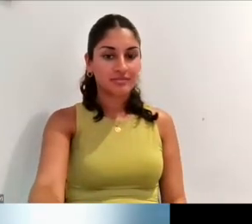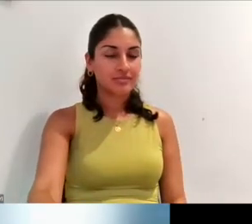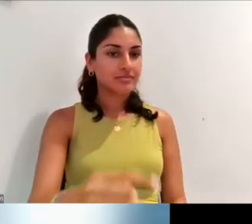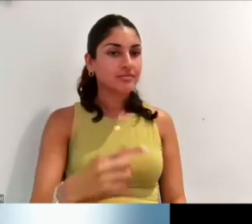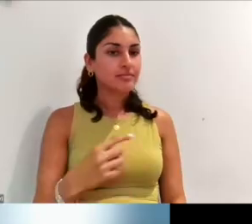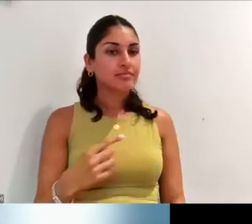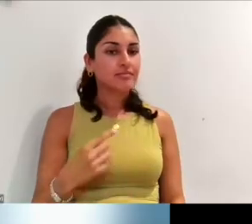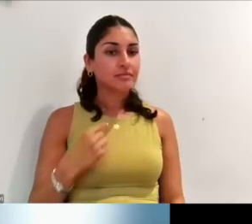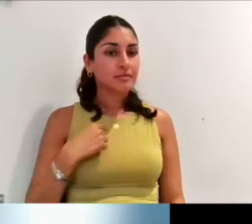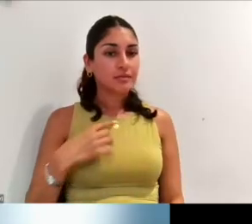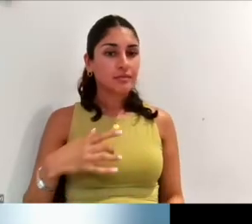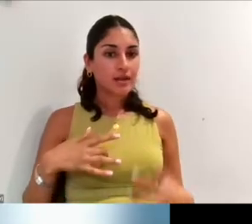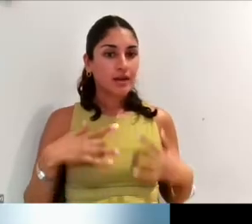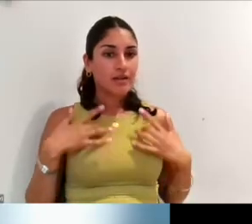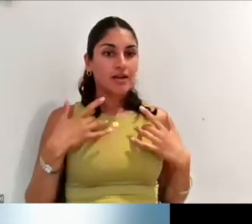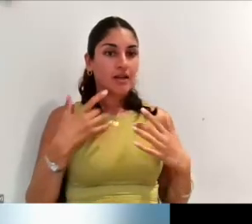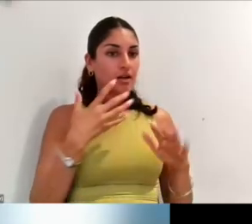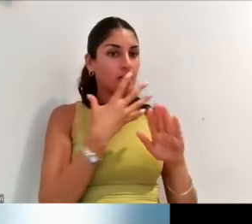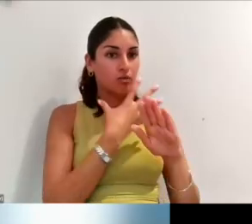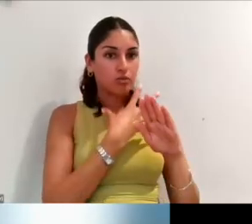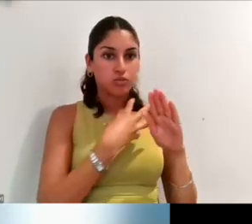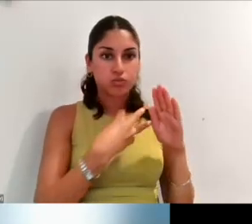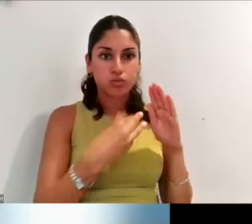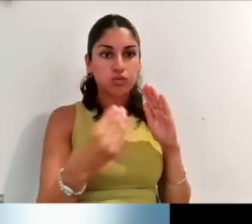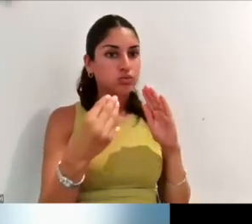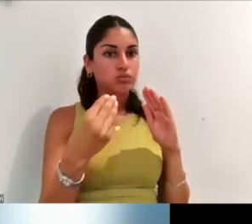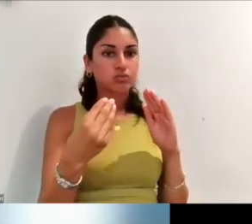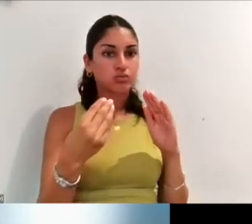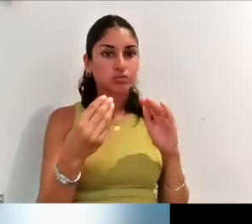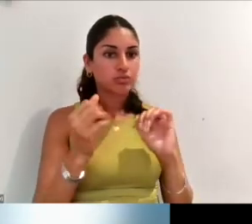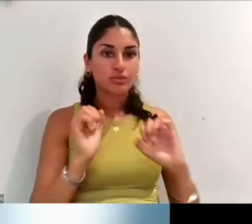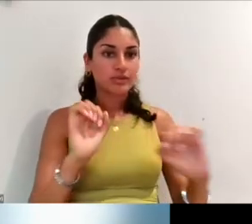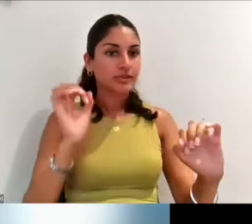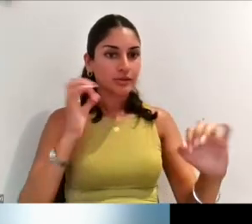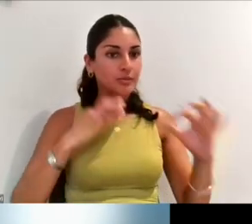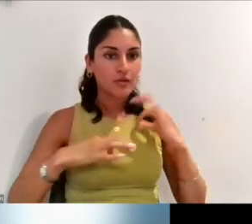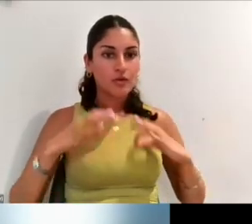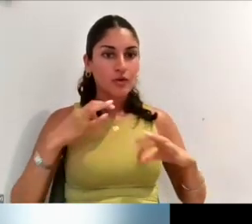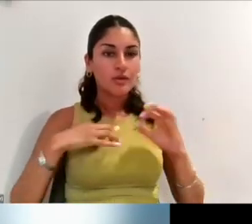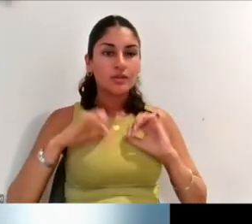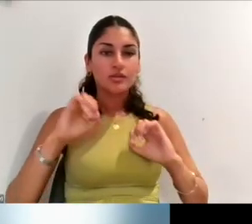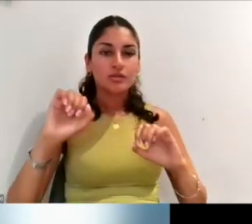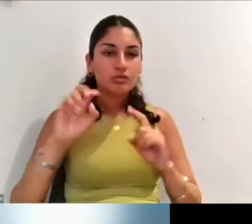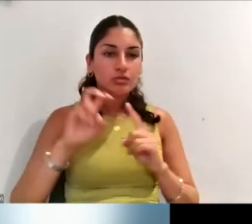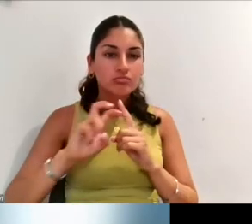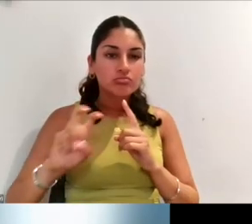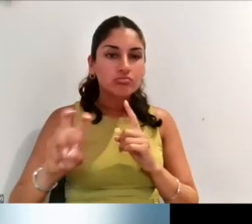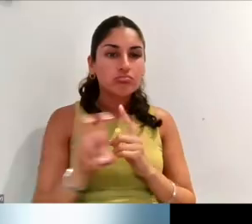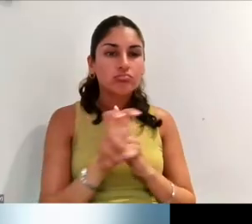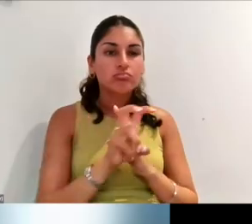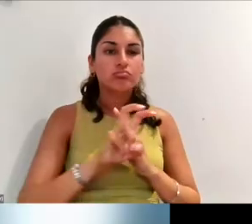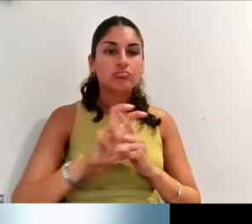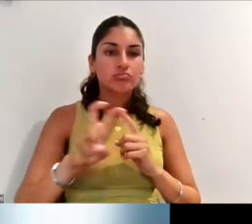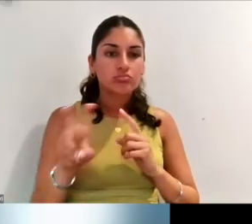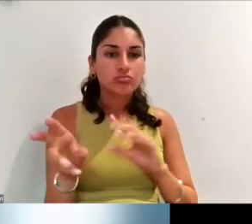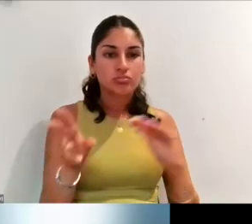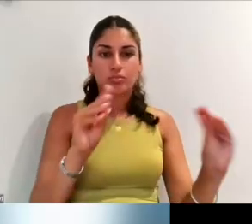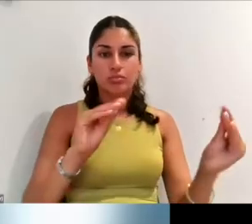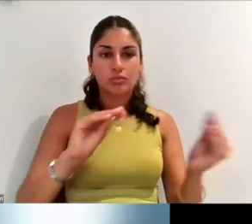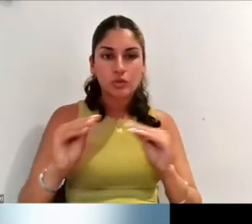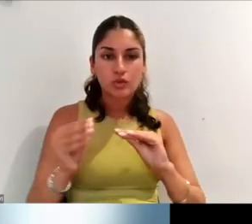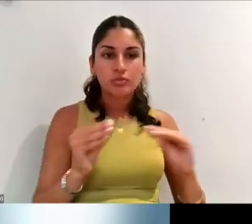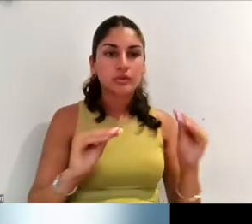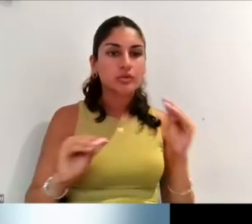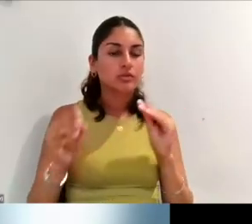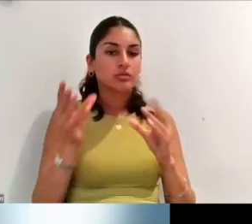felt I was completely dialed in to your movements, the sounds,